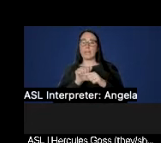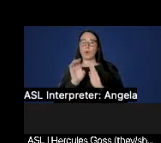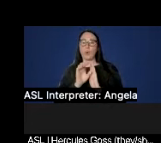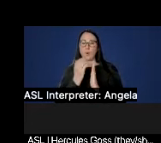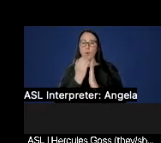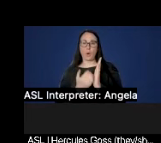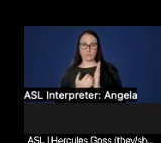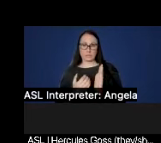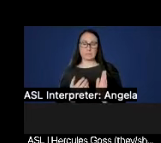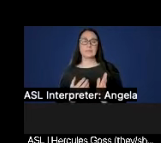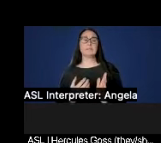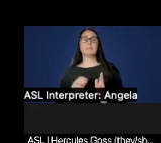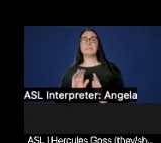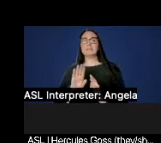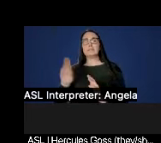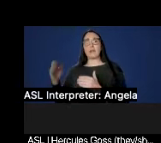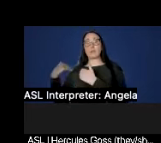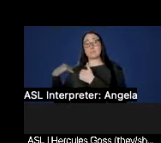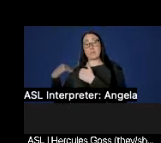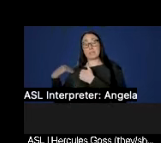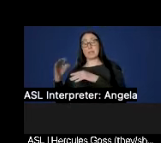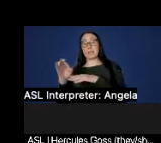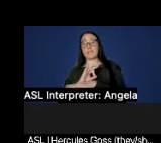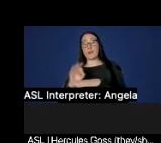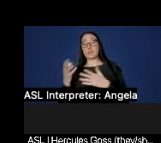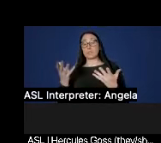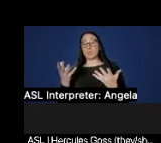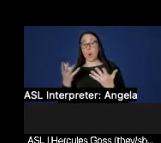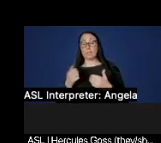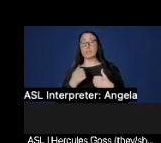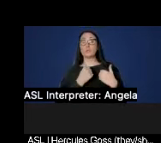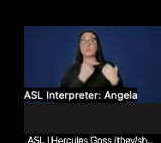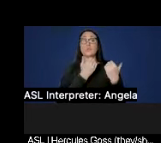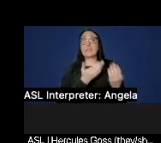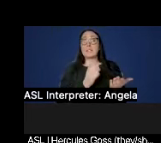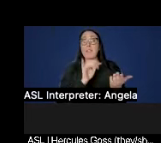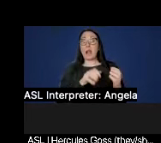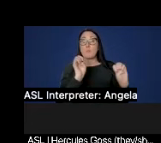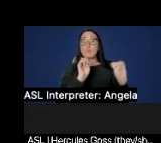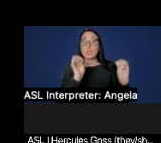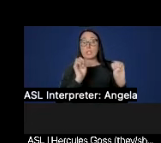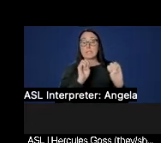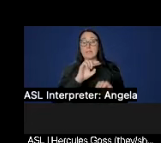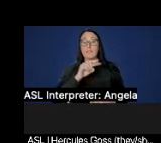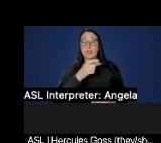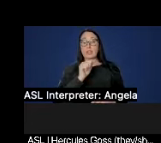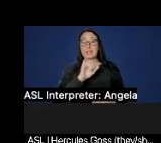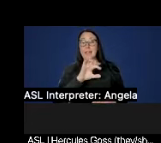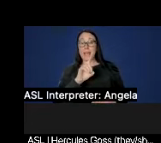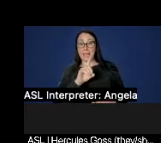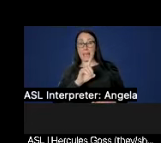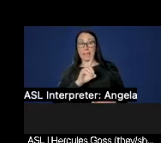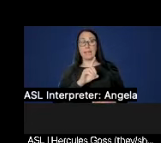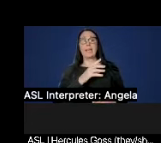Their responsibility and their function is to deliver that emergency first aid, to provide referrals for